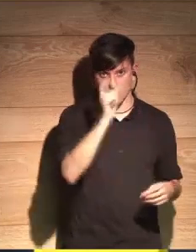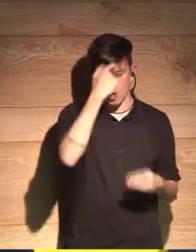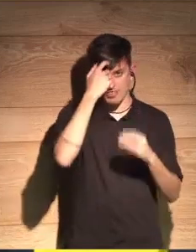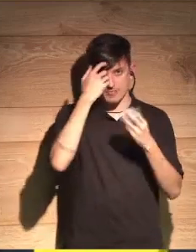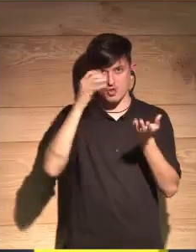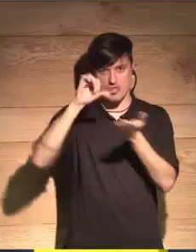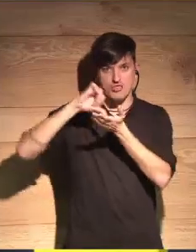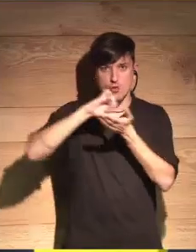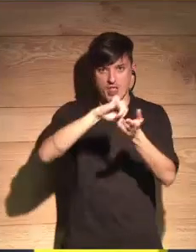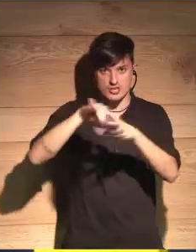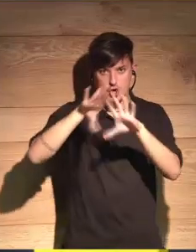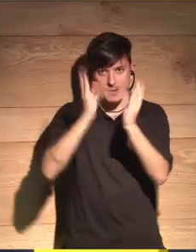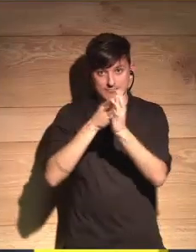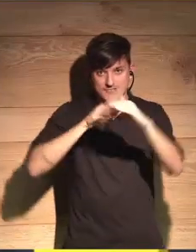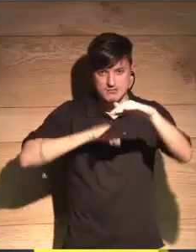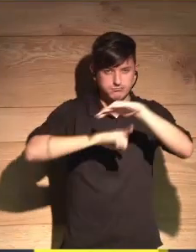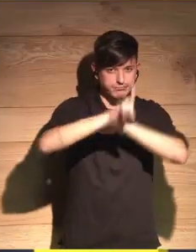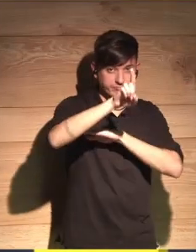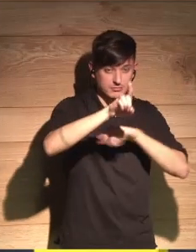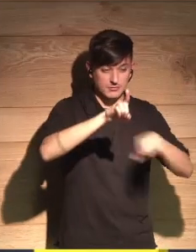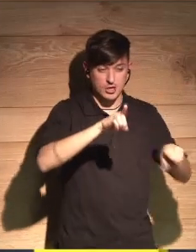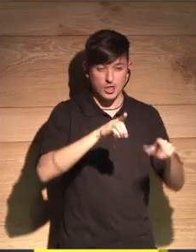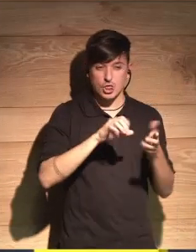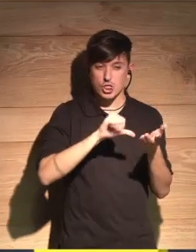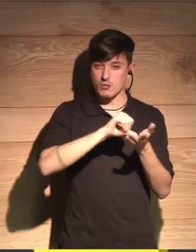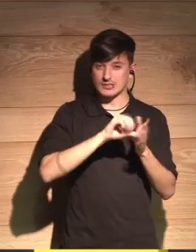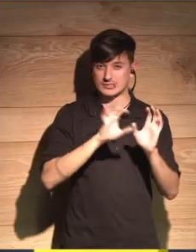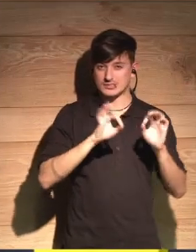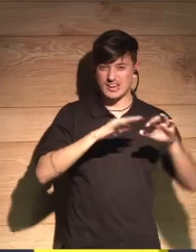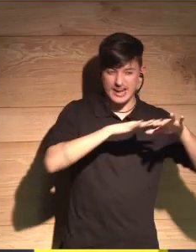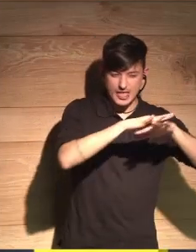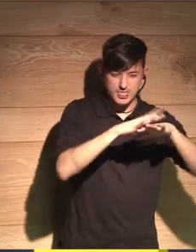And this is the concept that she has developed.